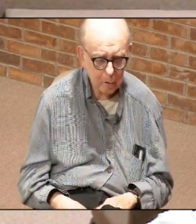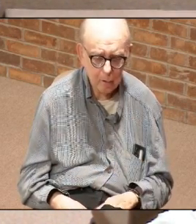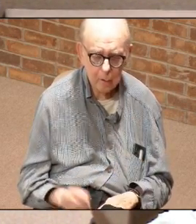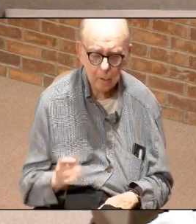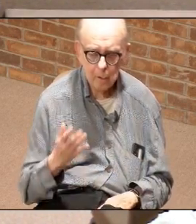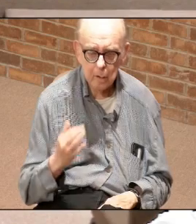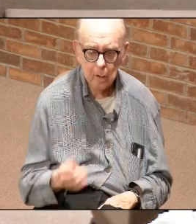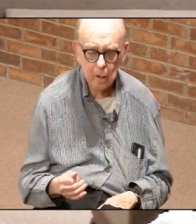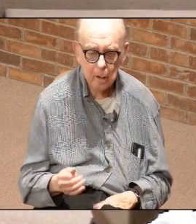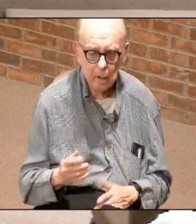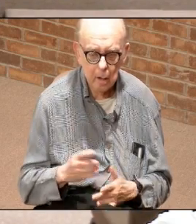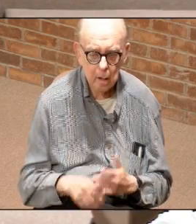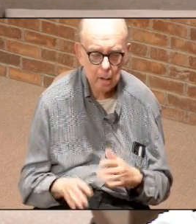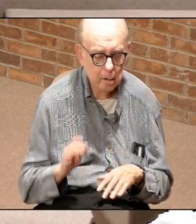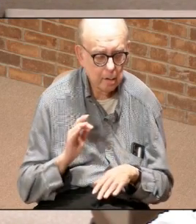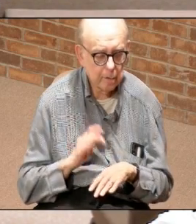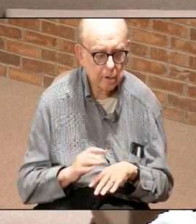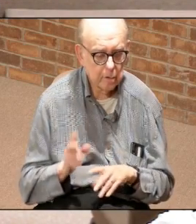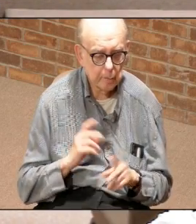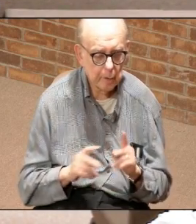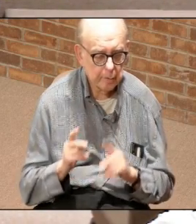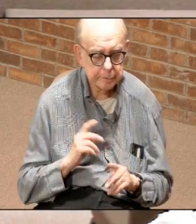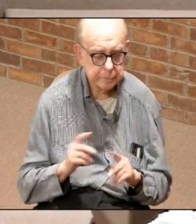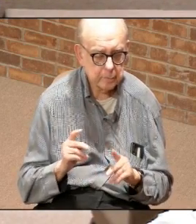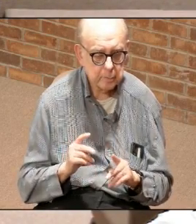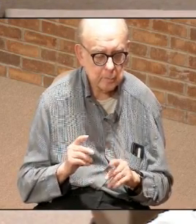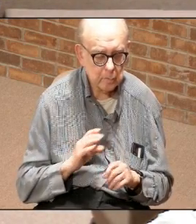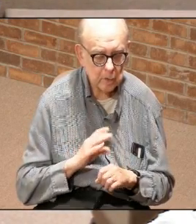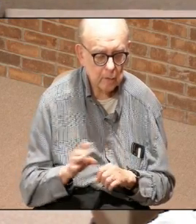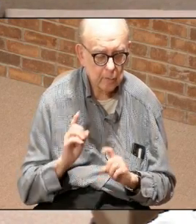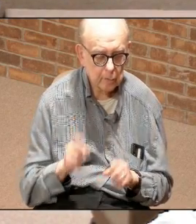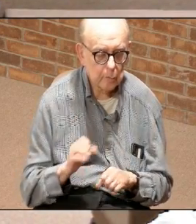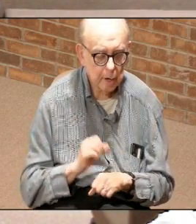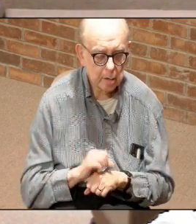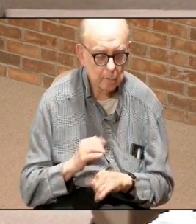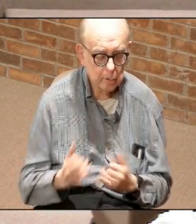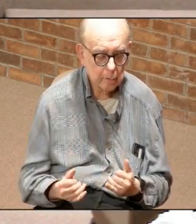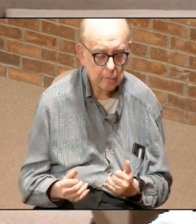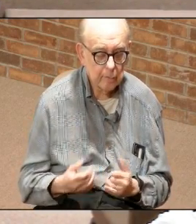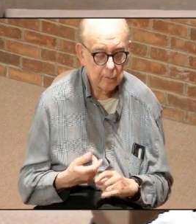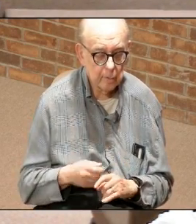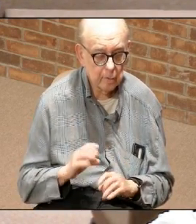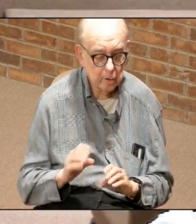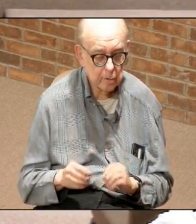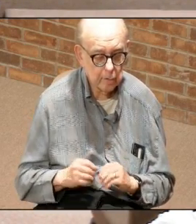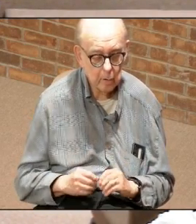And guess what? That's hitting all of the people now that are being forced to go back into work in their offices.